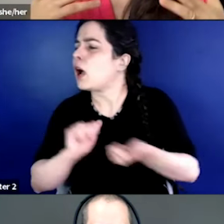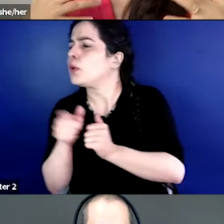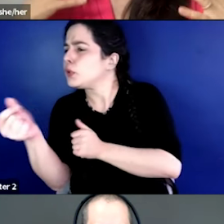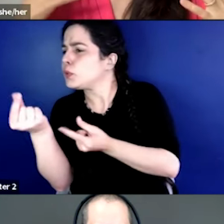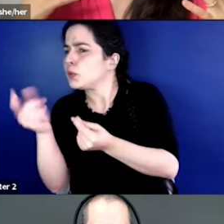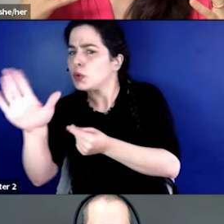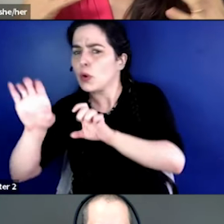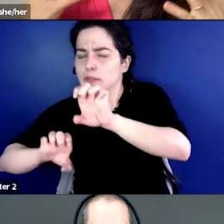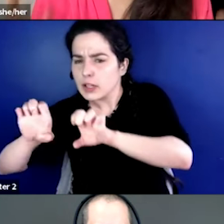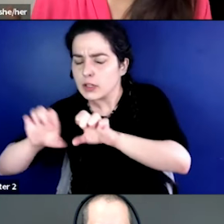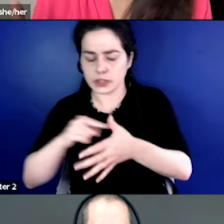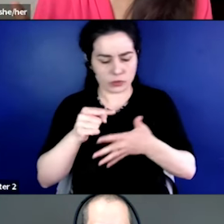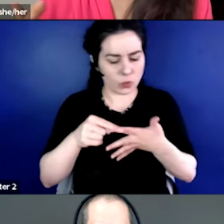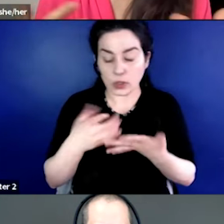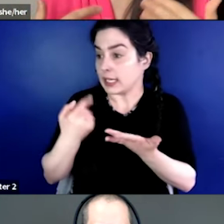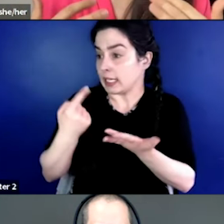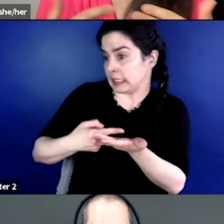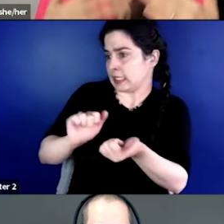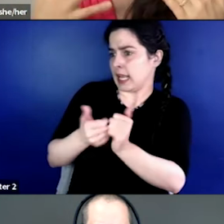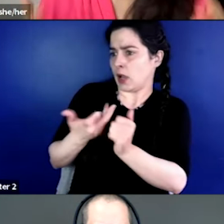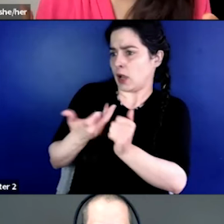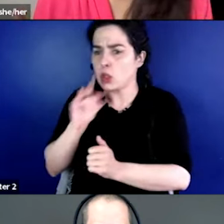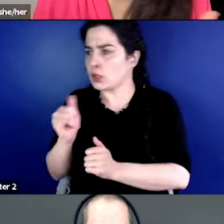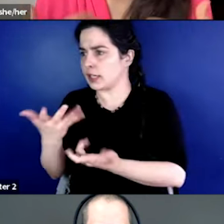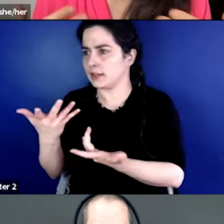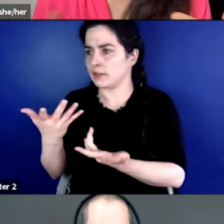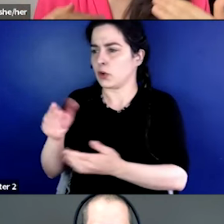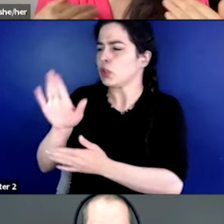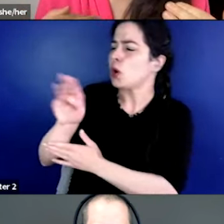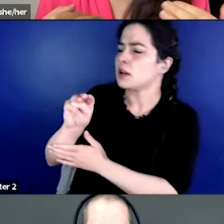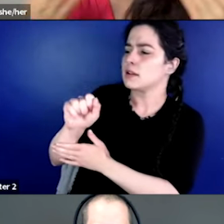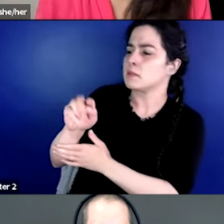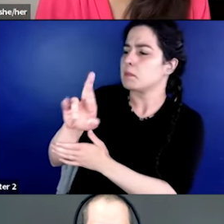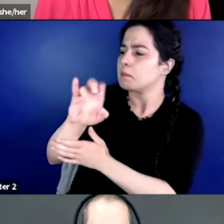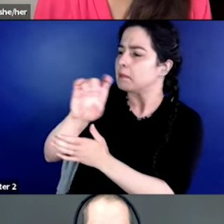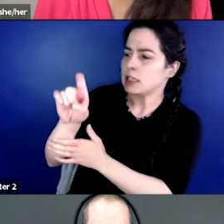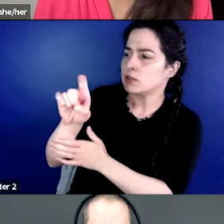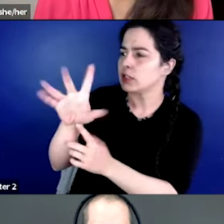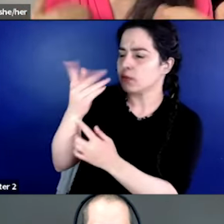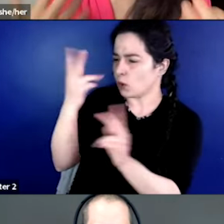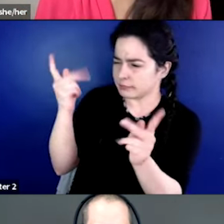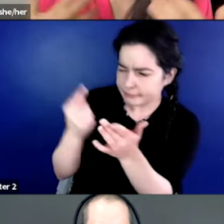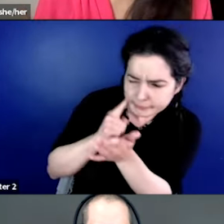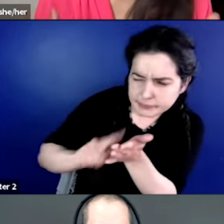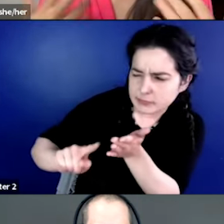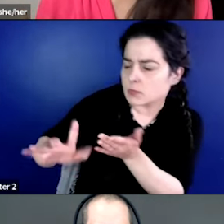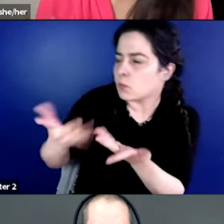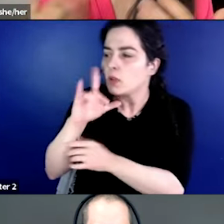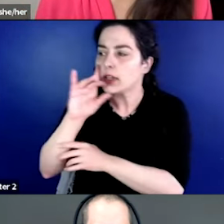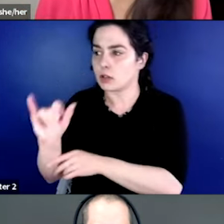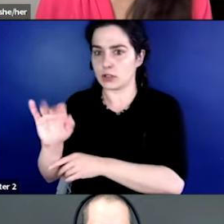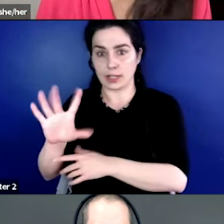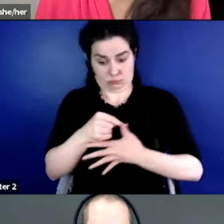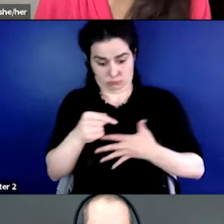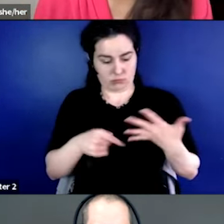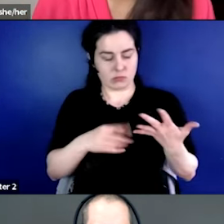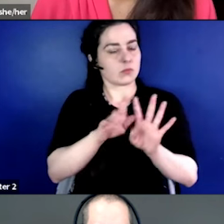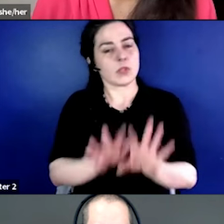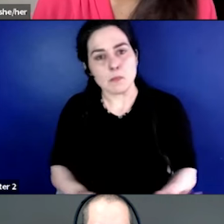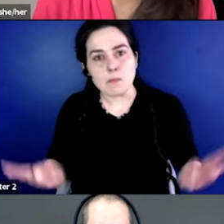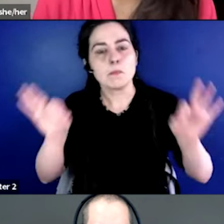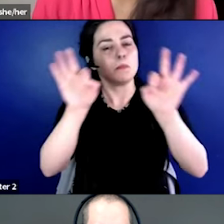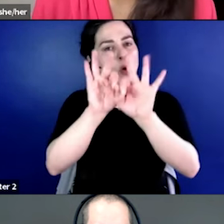I talk to you about what that looks like, of how the matrix that you use to do your investigations? Those things are key for this moving to go